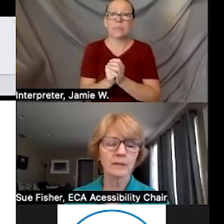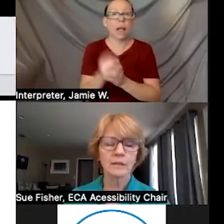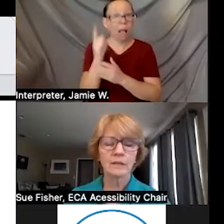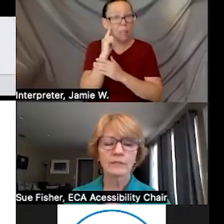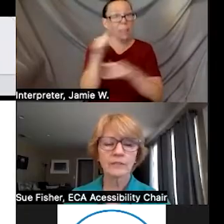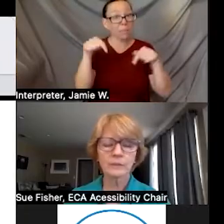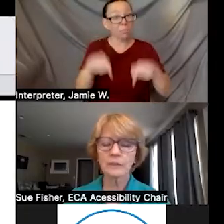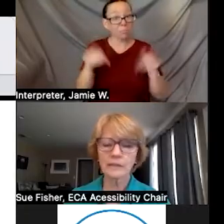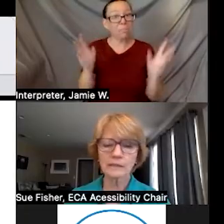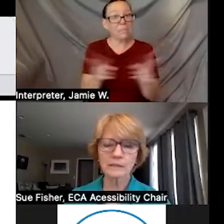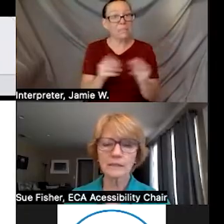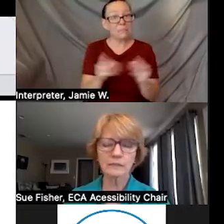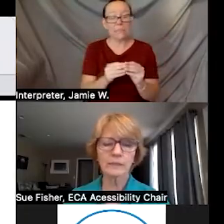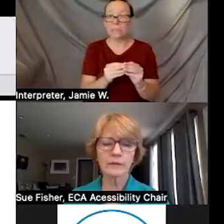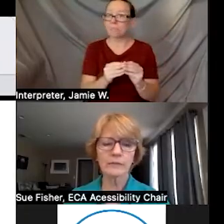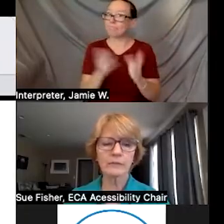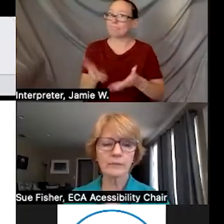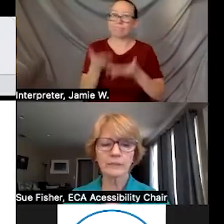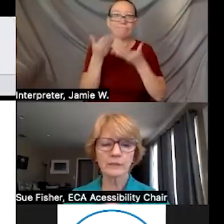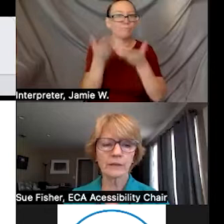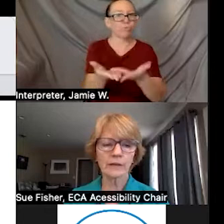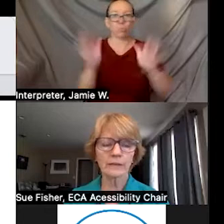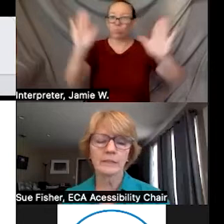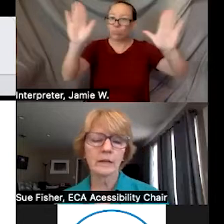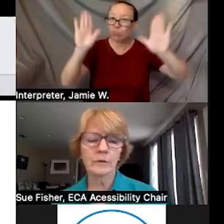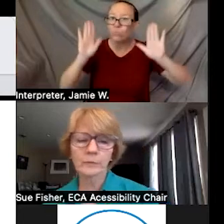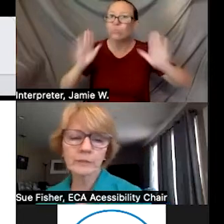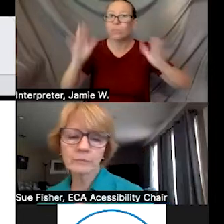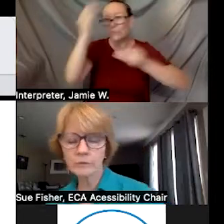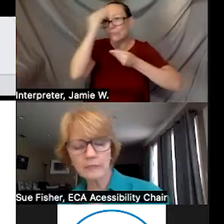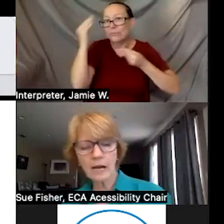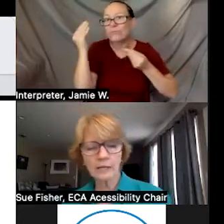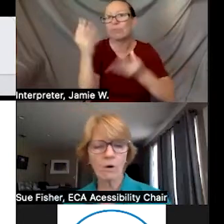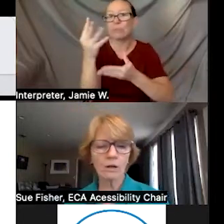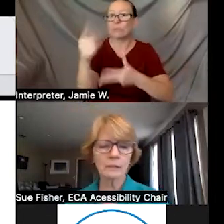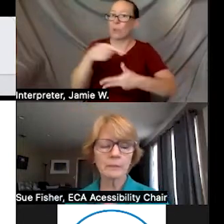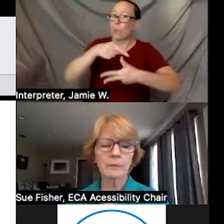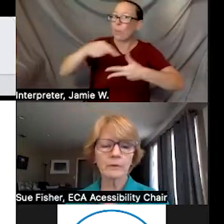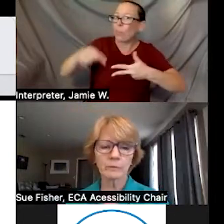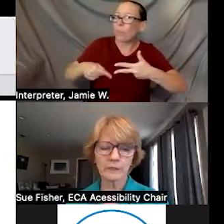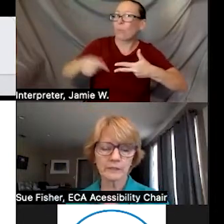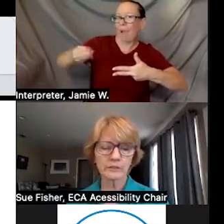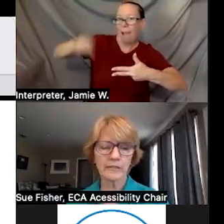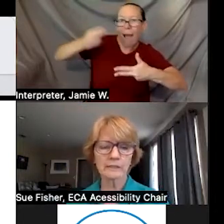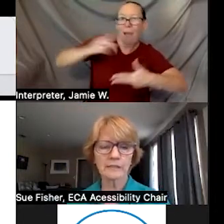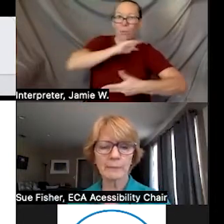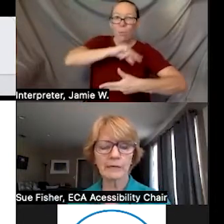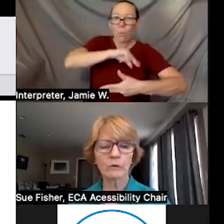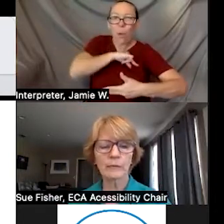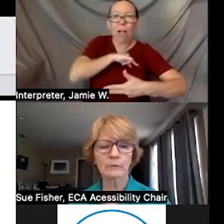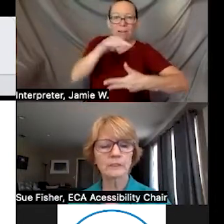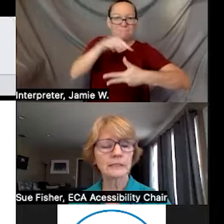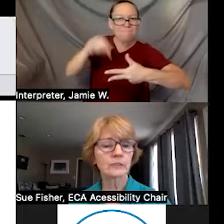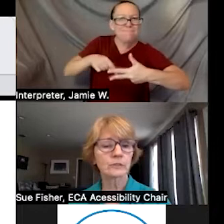seminar filled with lots of really great information, and we've got three really high quality people that really understand this topic